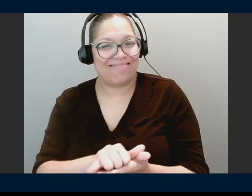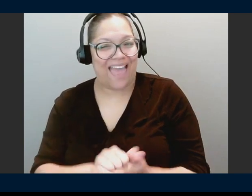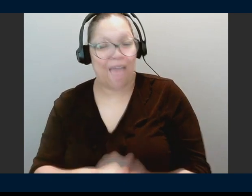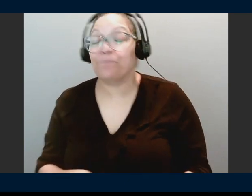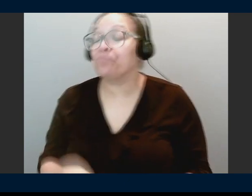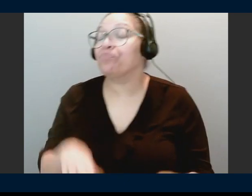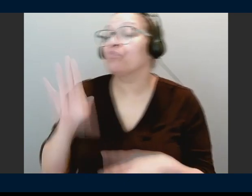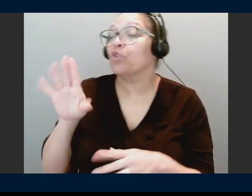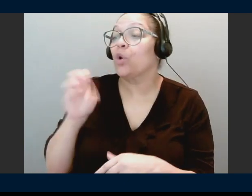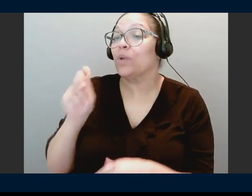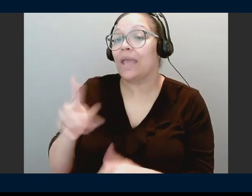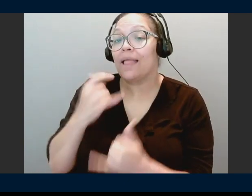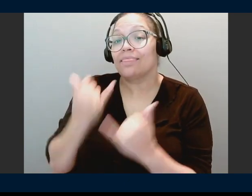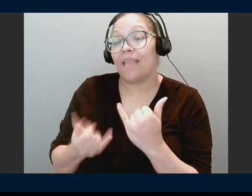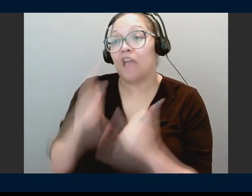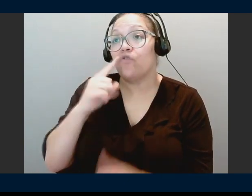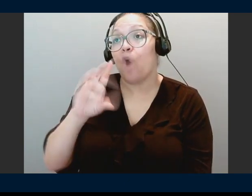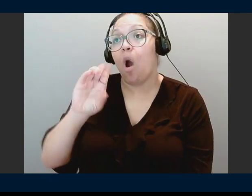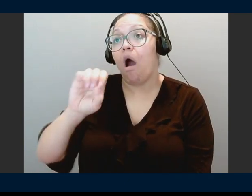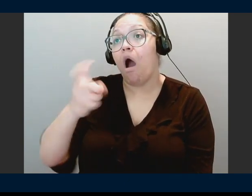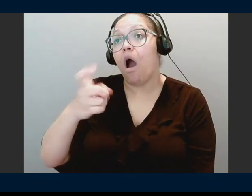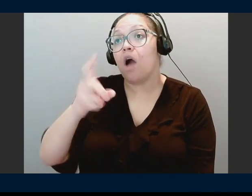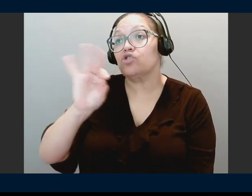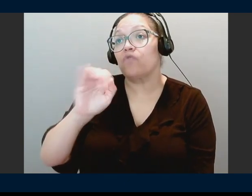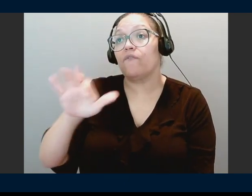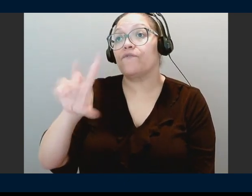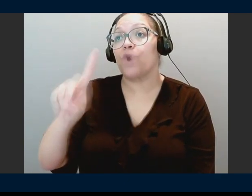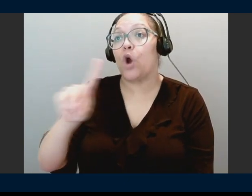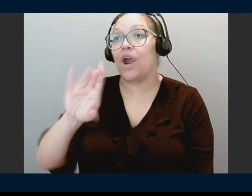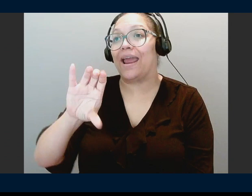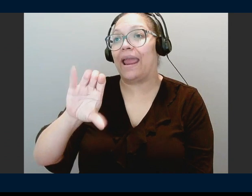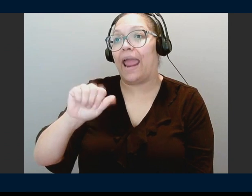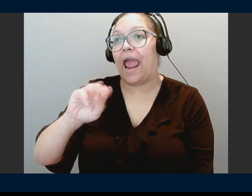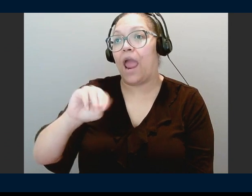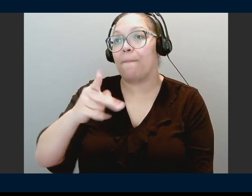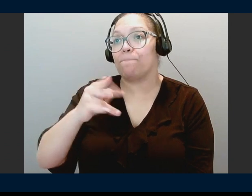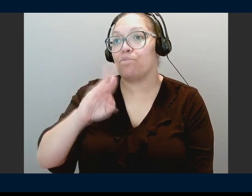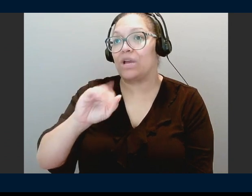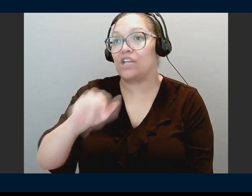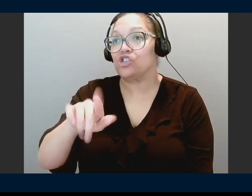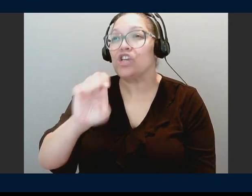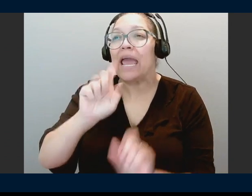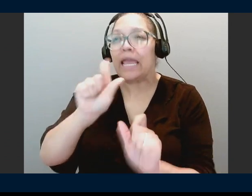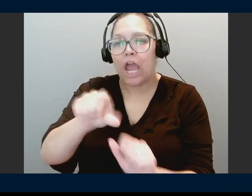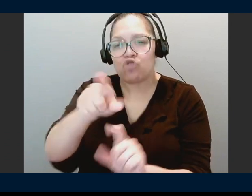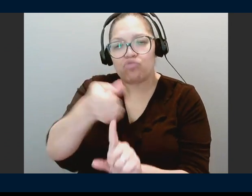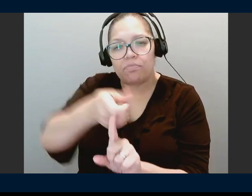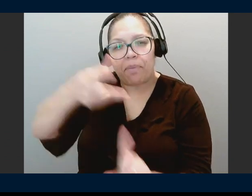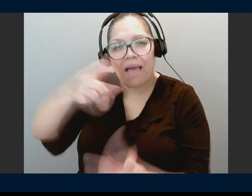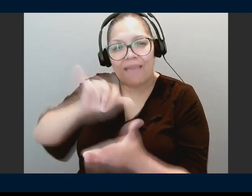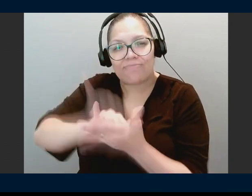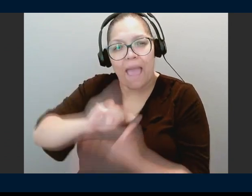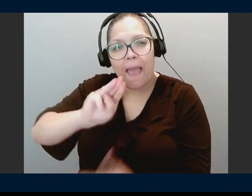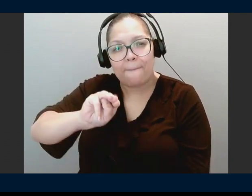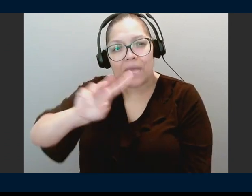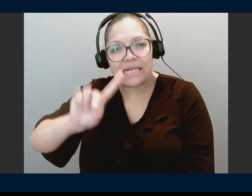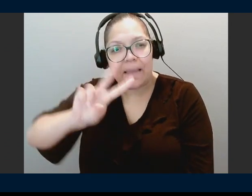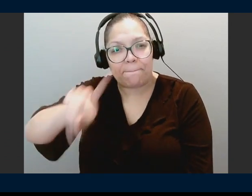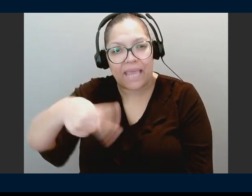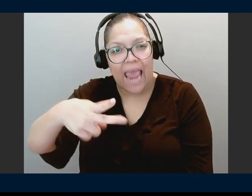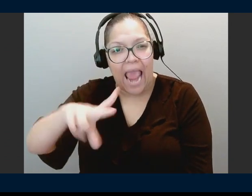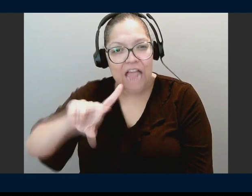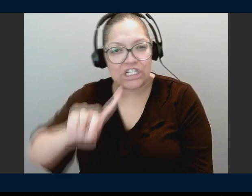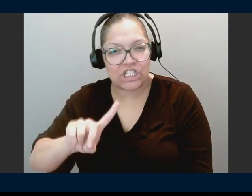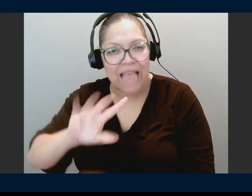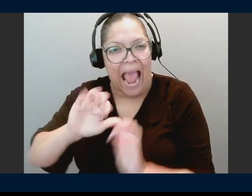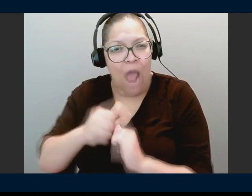For the Oxford-Cambridge program, can you elaborate on the MD-PhD option? How would the MD portion integrate into this?